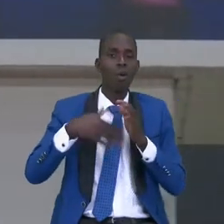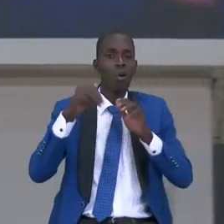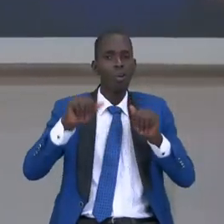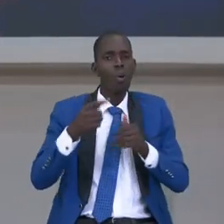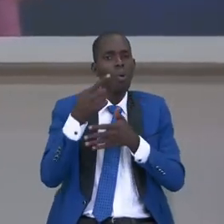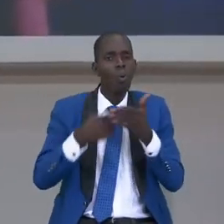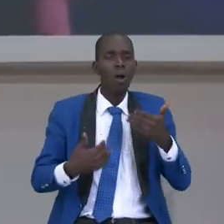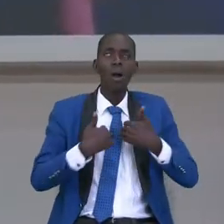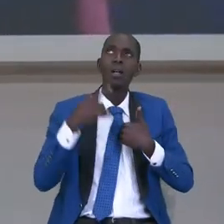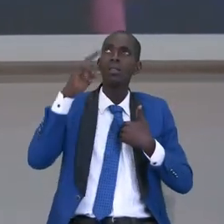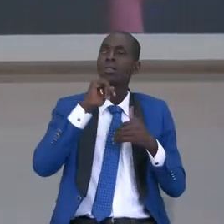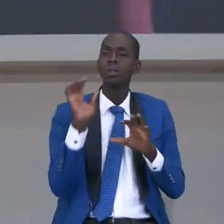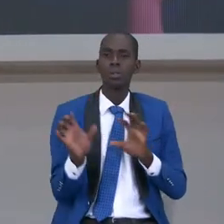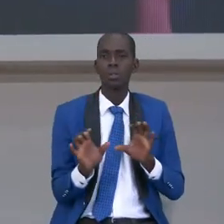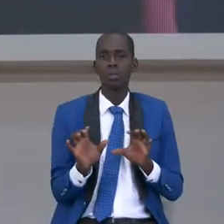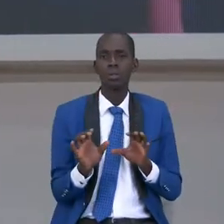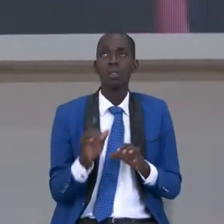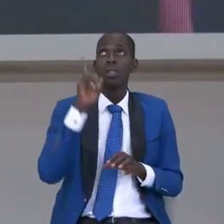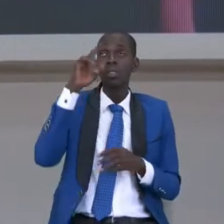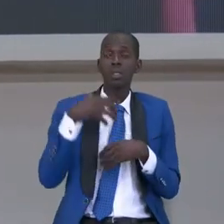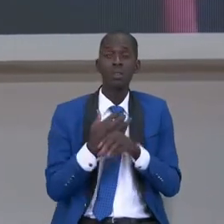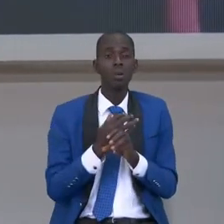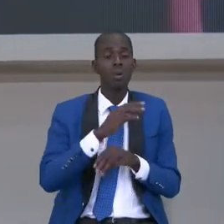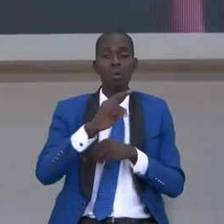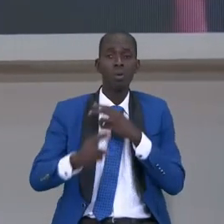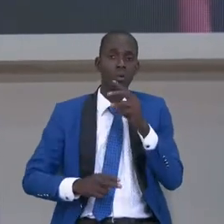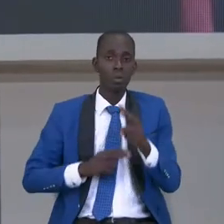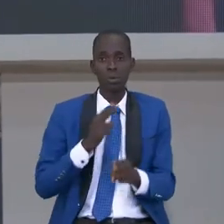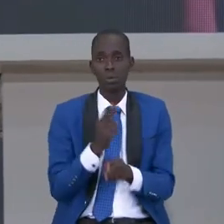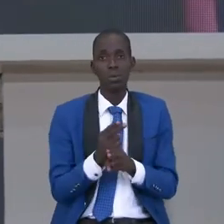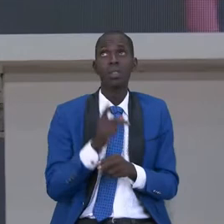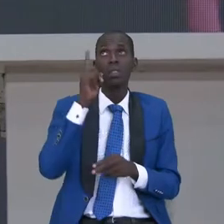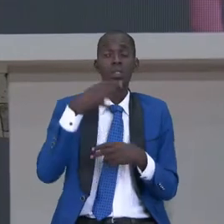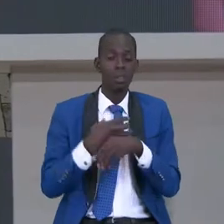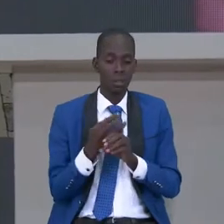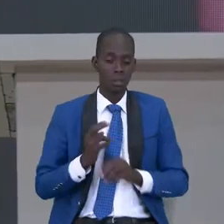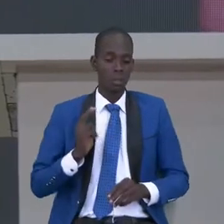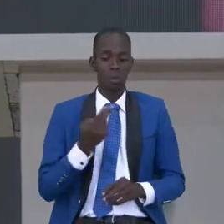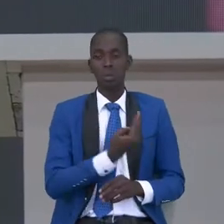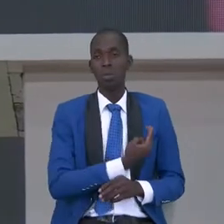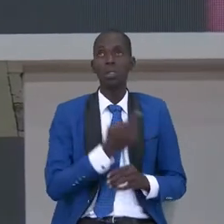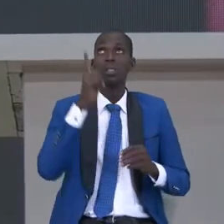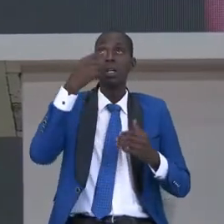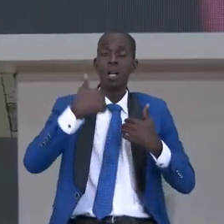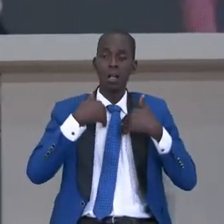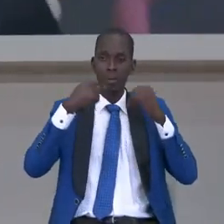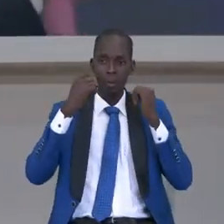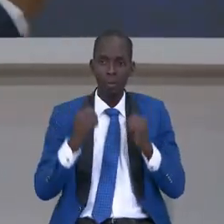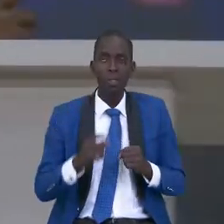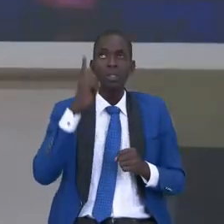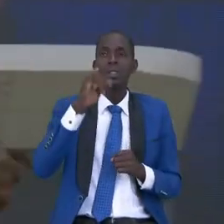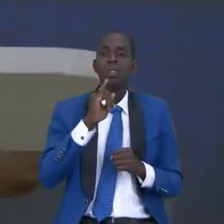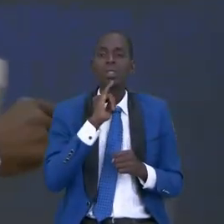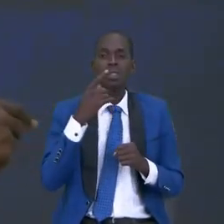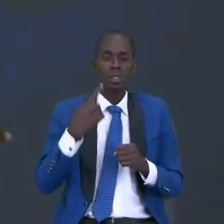done? He created the whole universe. He created us. He has the power. He's the God of